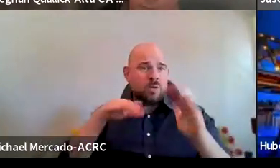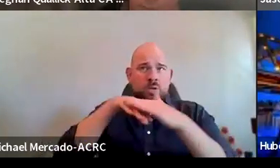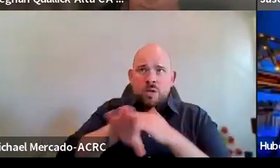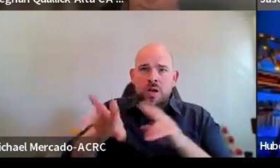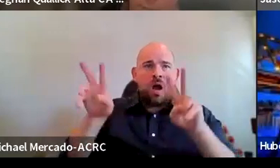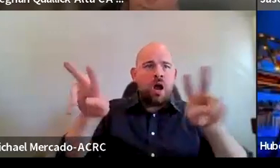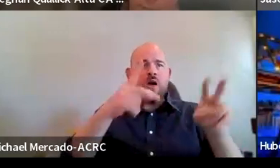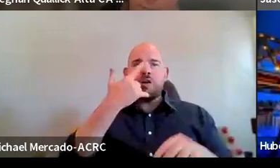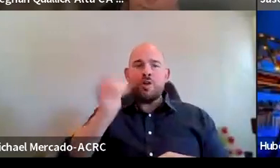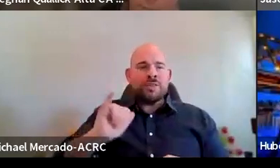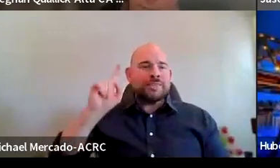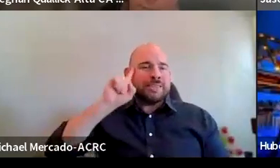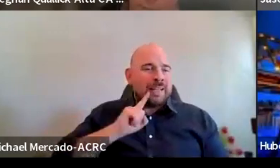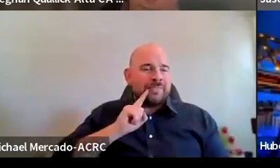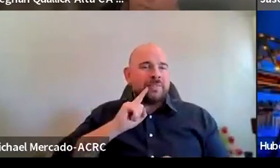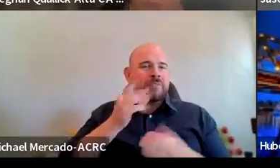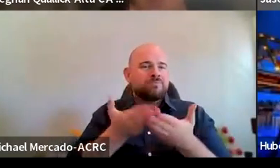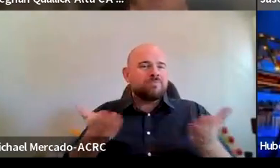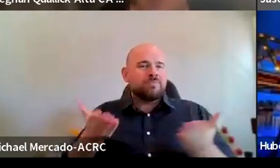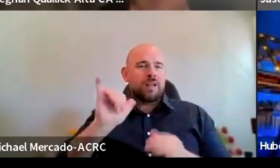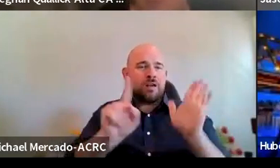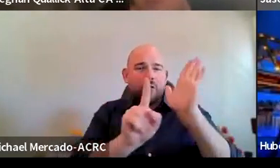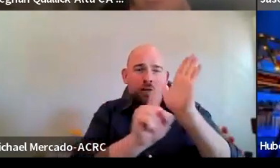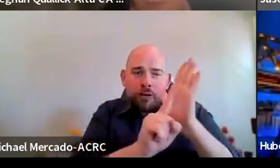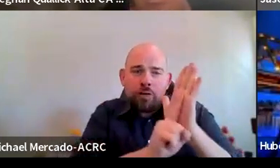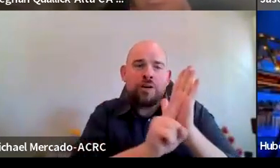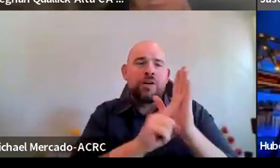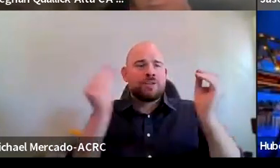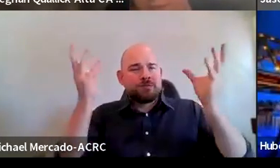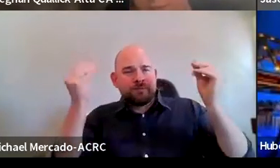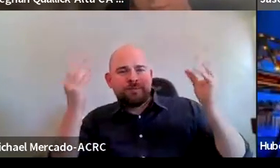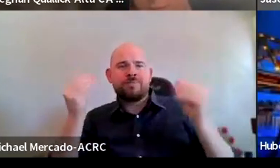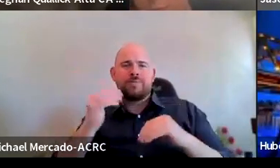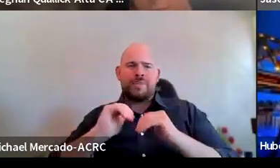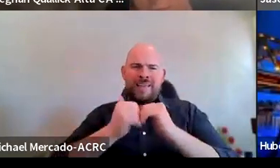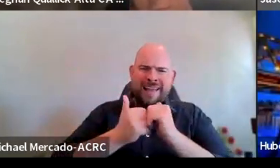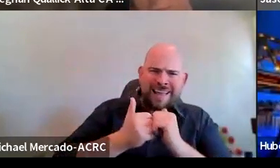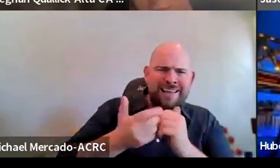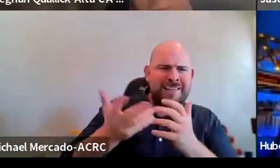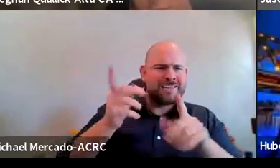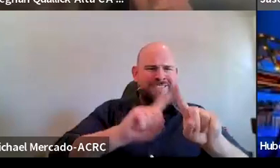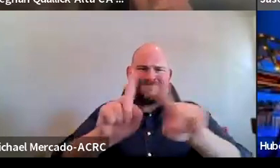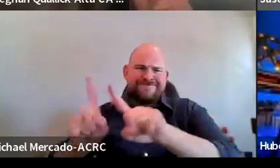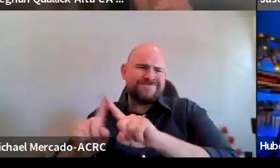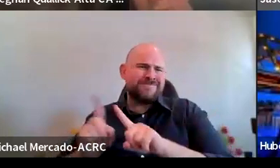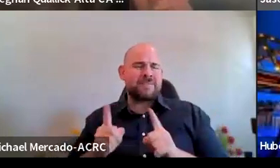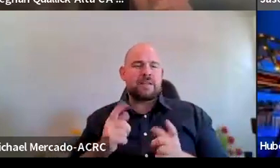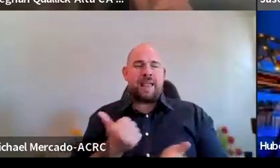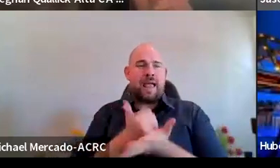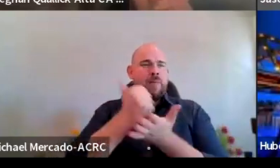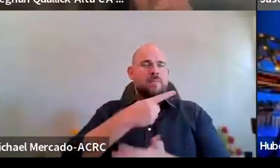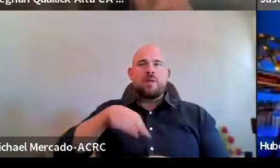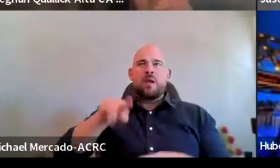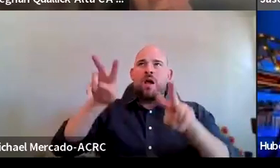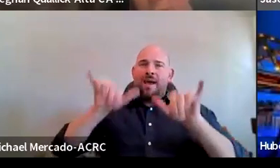deaf professional out there. There are places where they can go, social events. They can be exposed to the